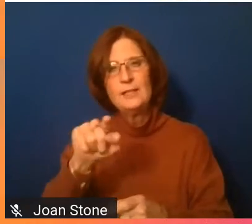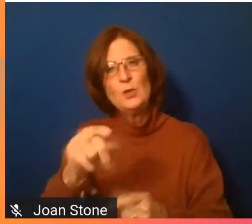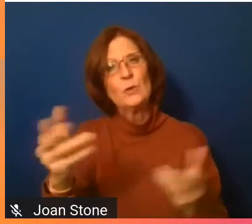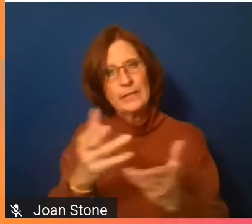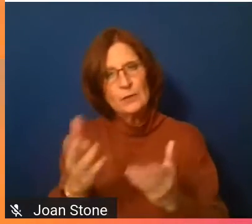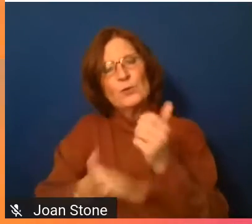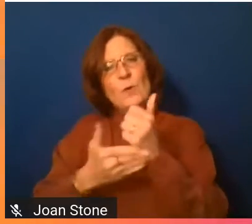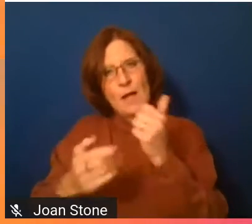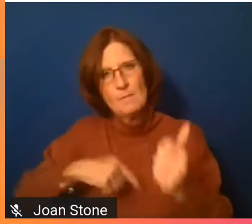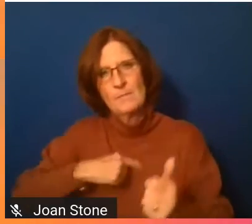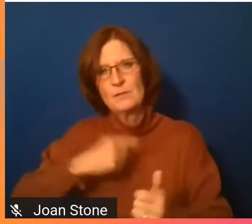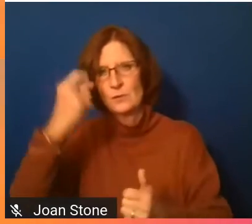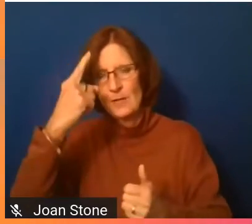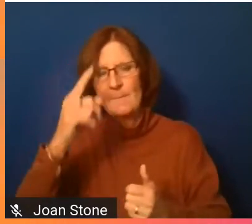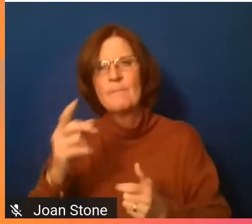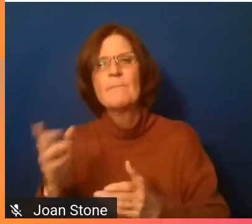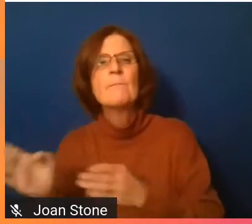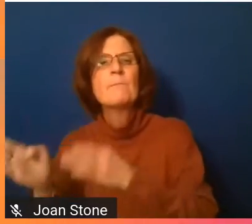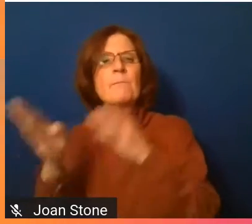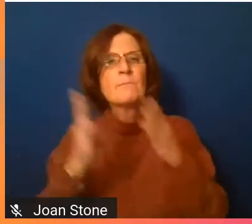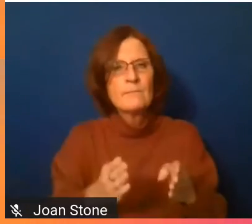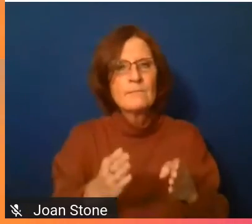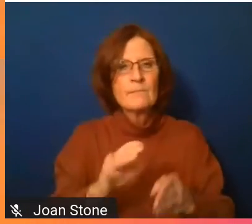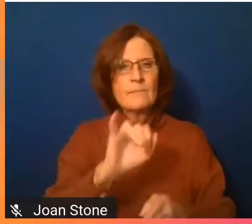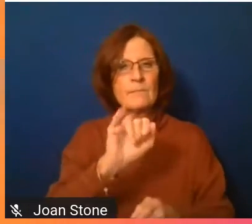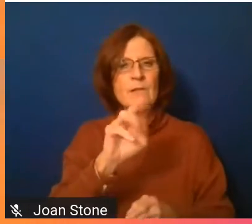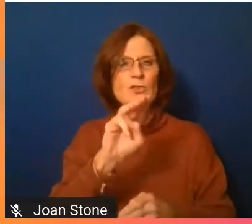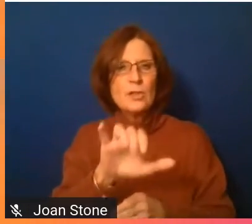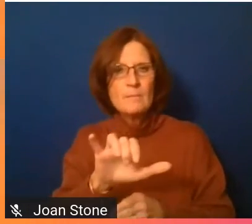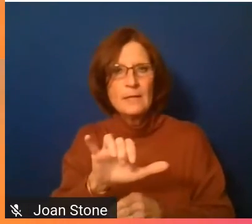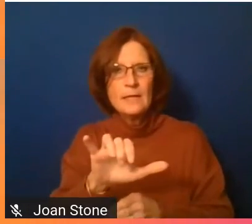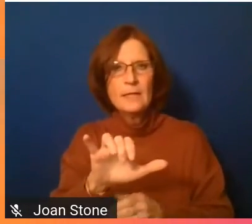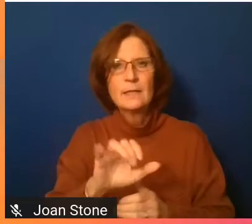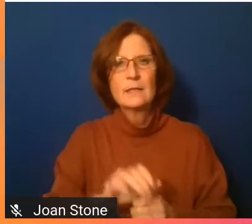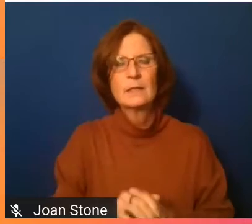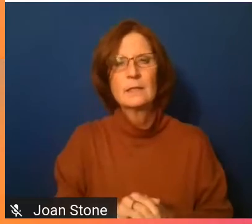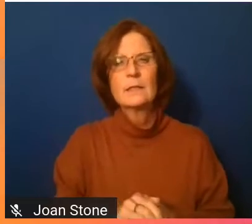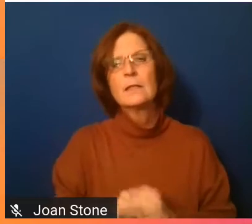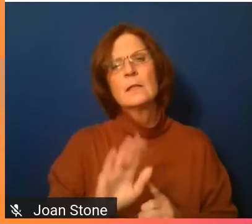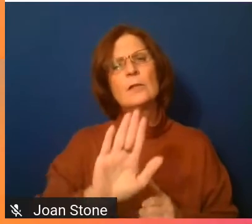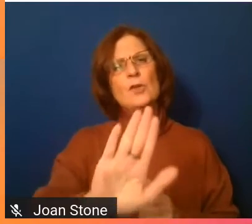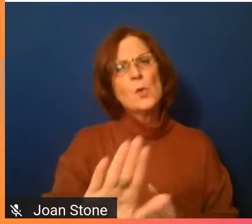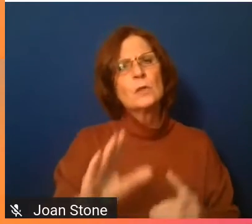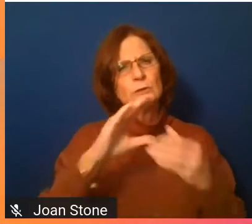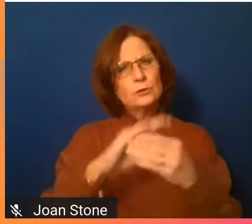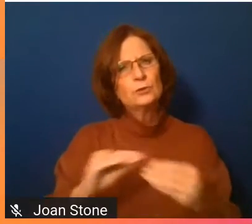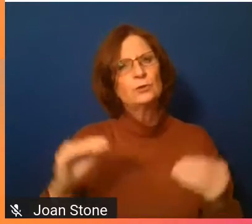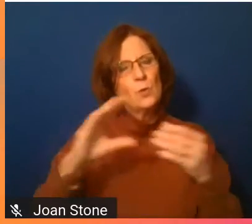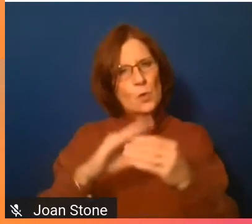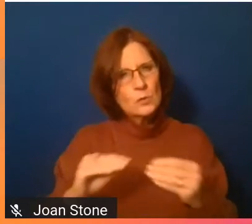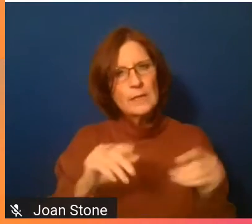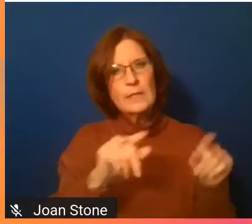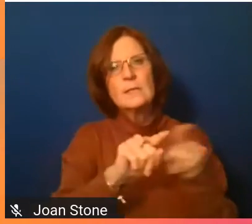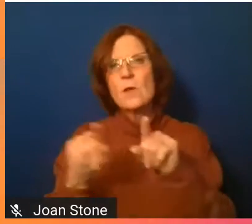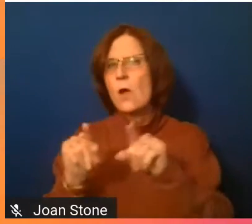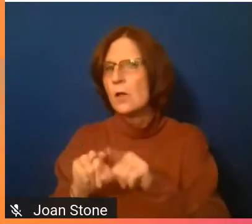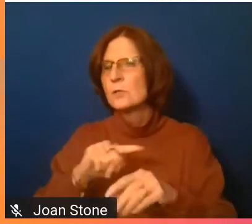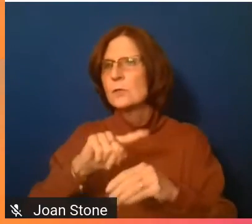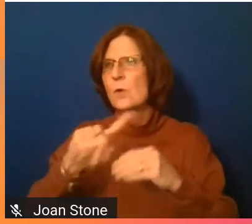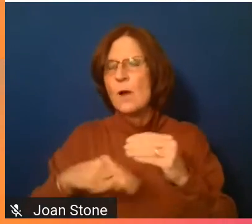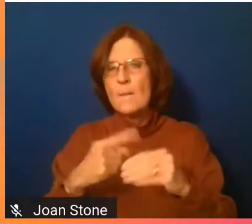understand. Jimmy, let's move to you. And your story is also about